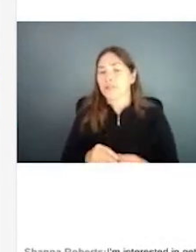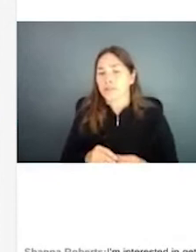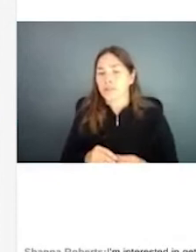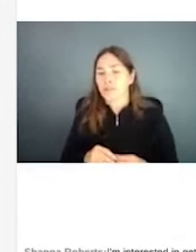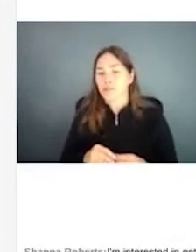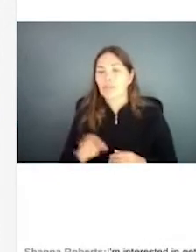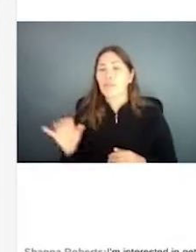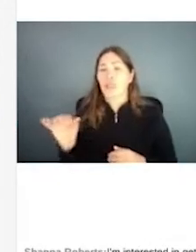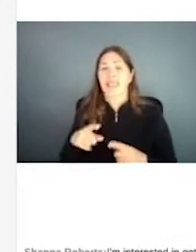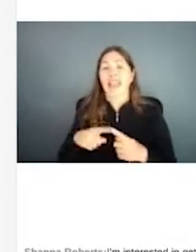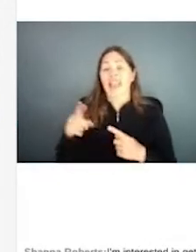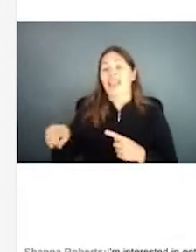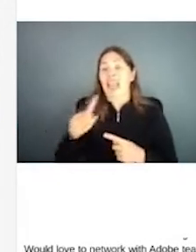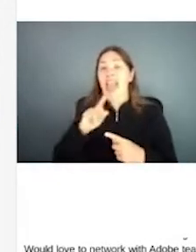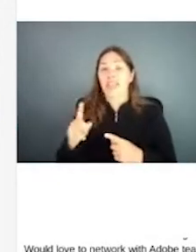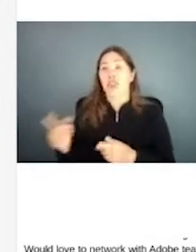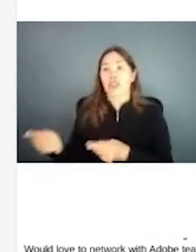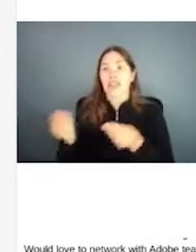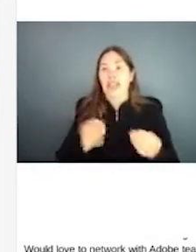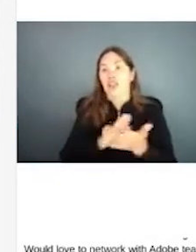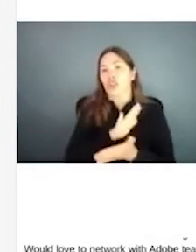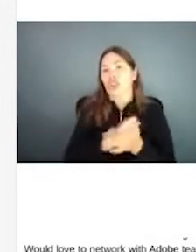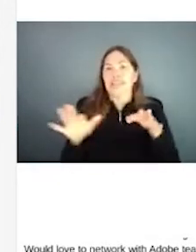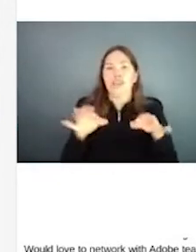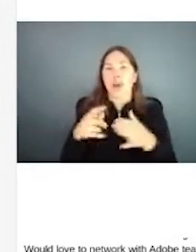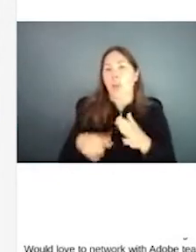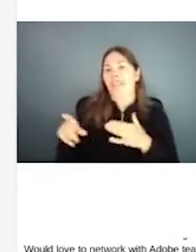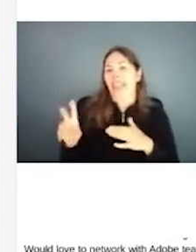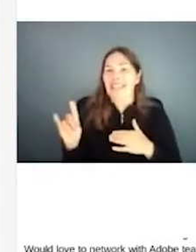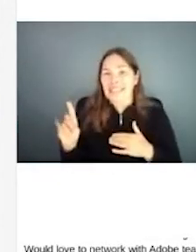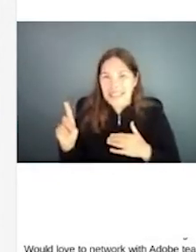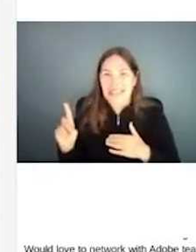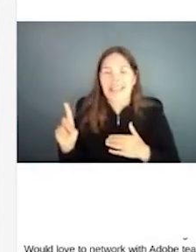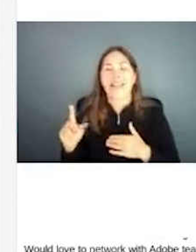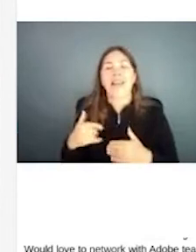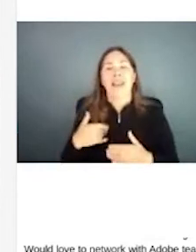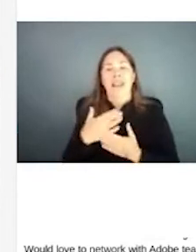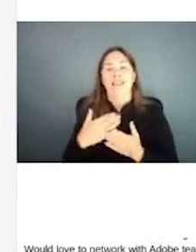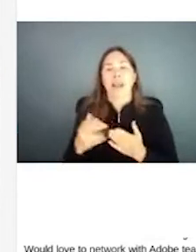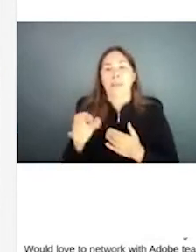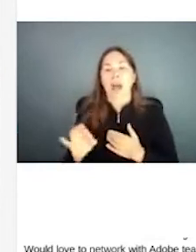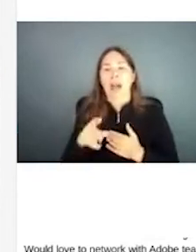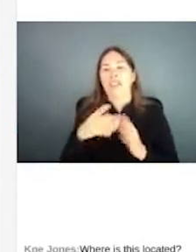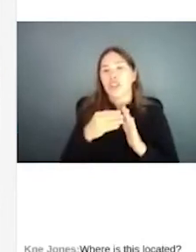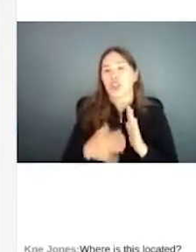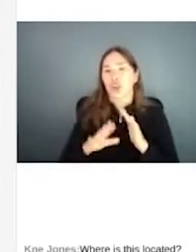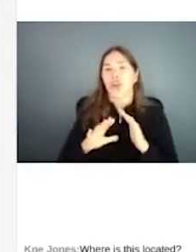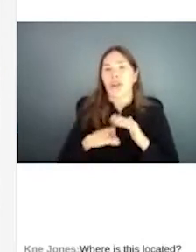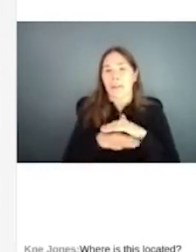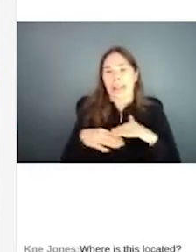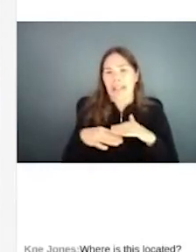they have to hand in a sheet describing what they did. And so here are some of the student-based